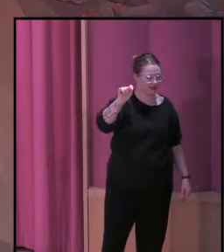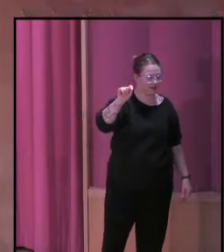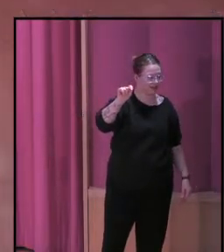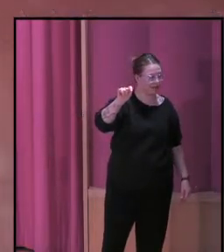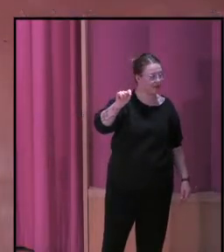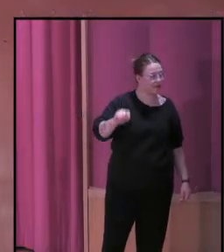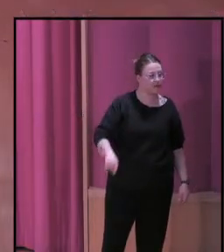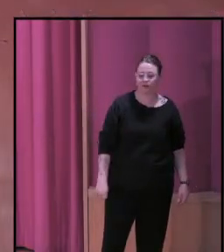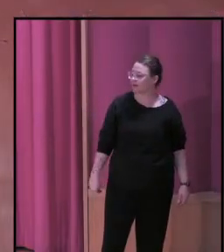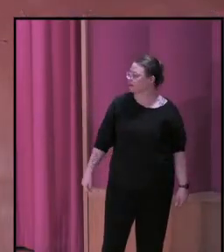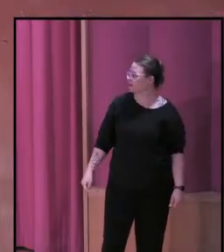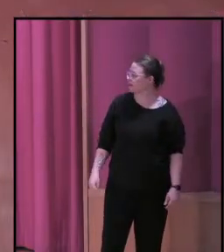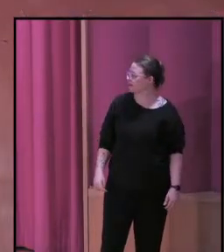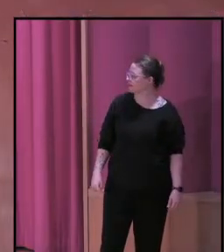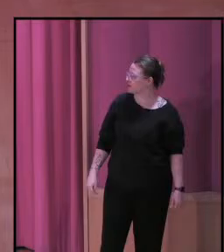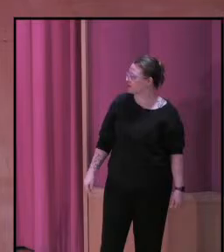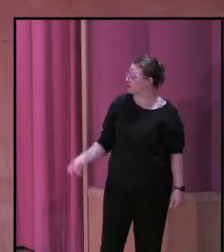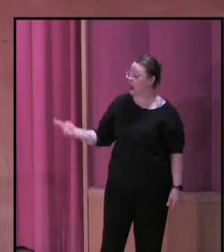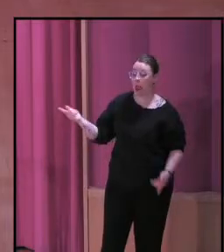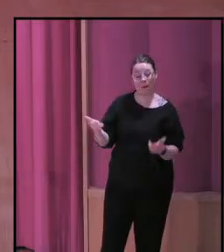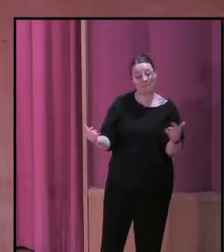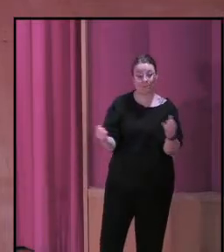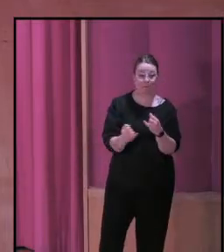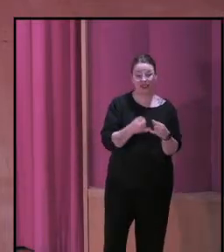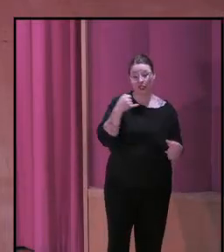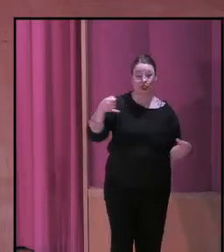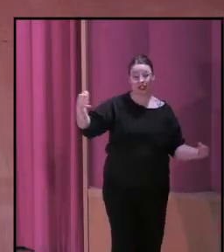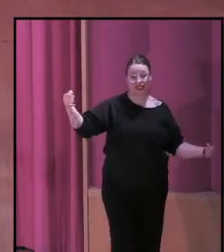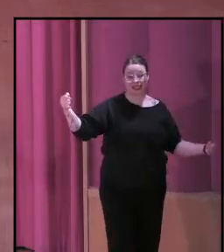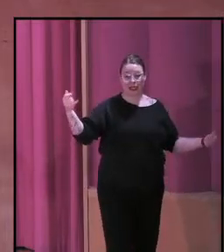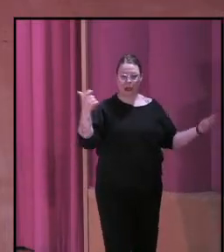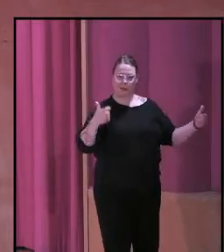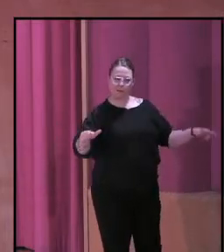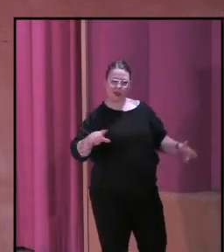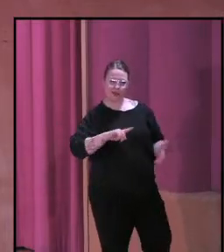what they say, big string, big top.